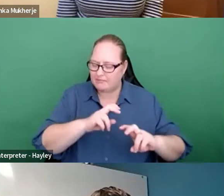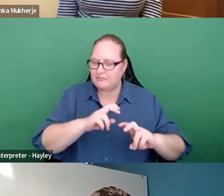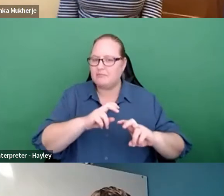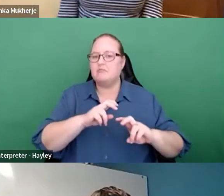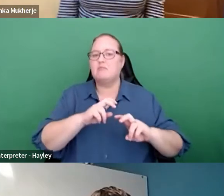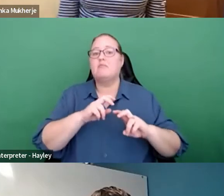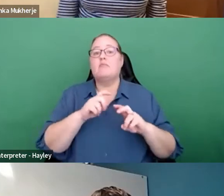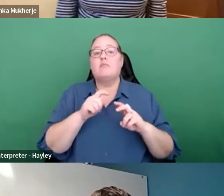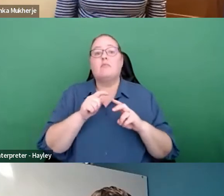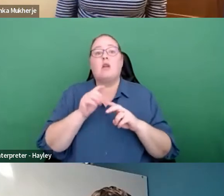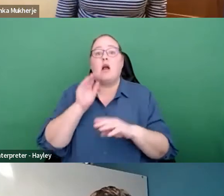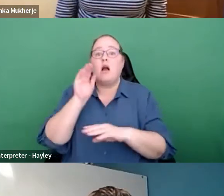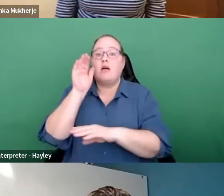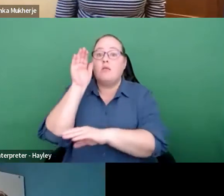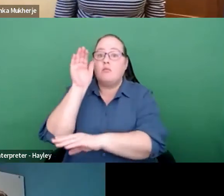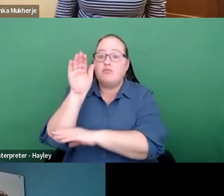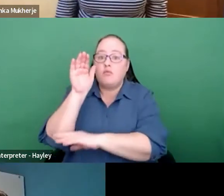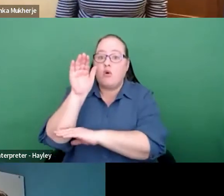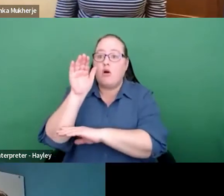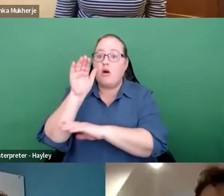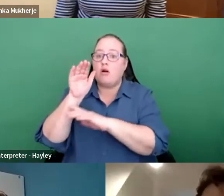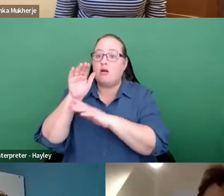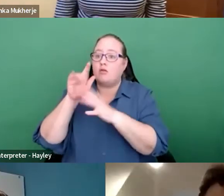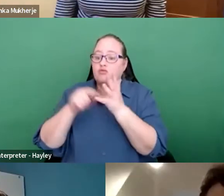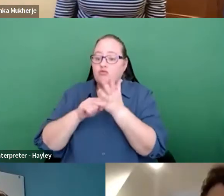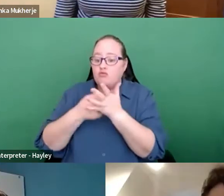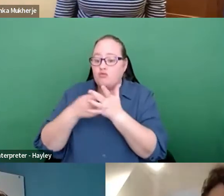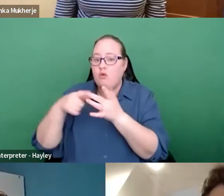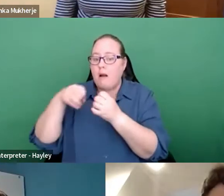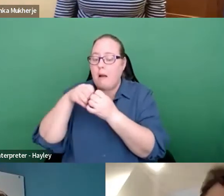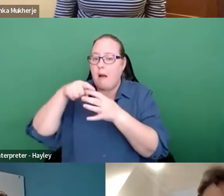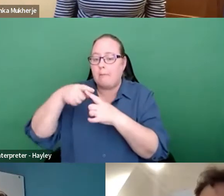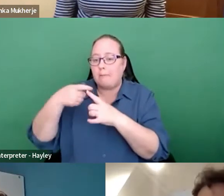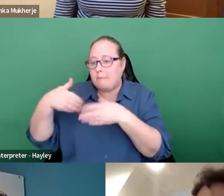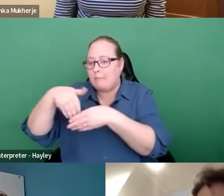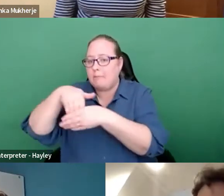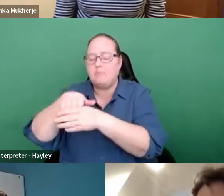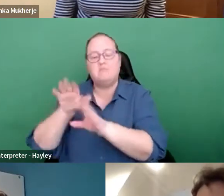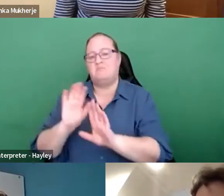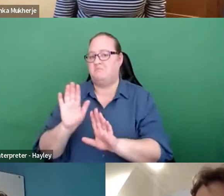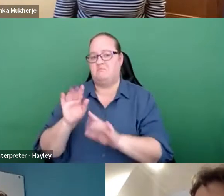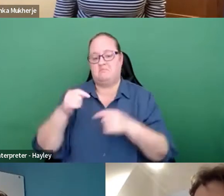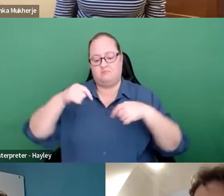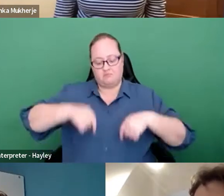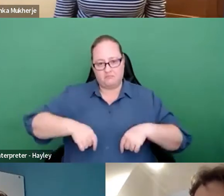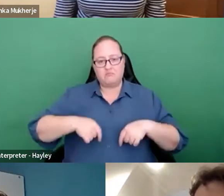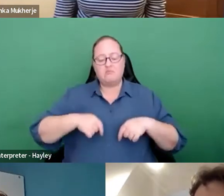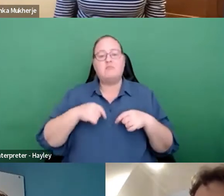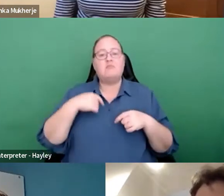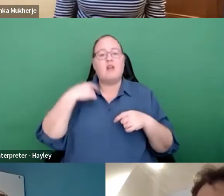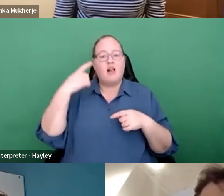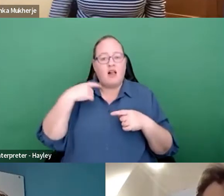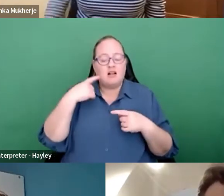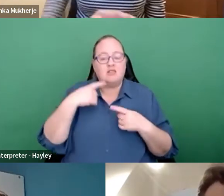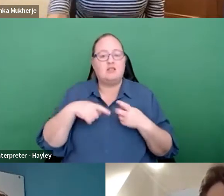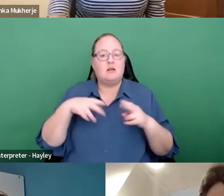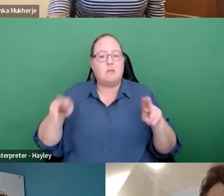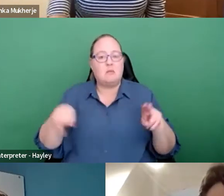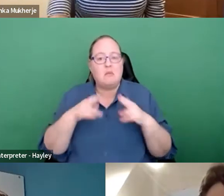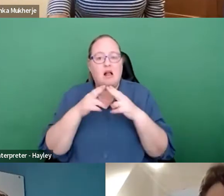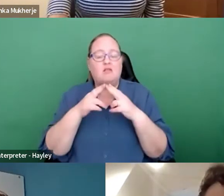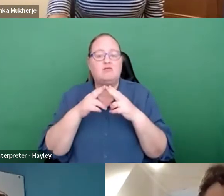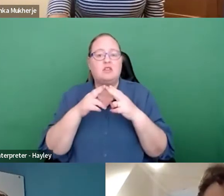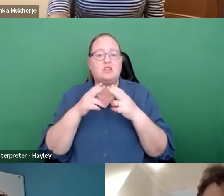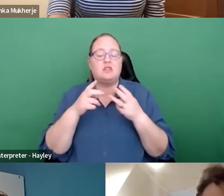right here on our doorstep in London and Cambridge and also in Paris. In various ways, they've all been studying homelessness